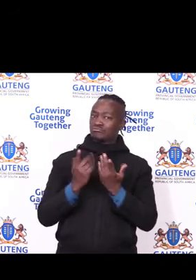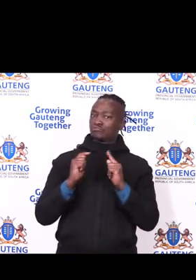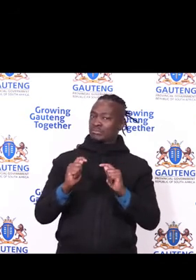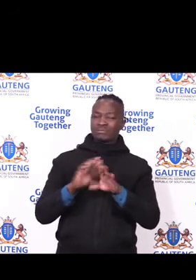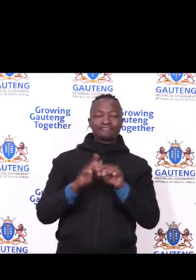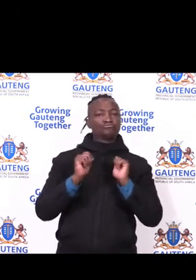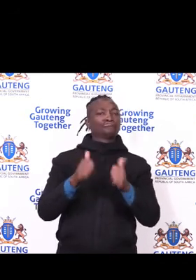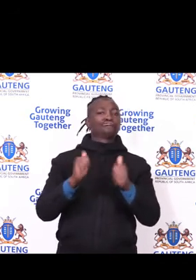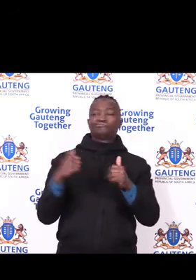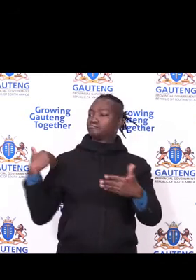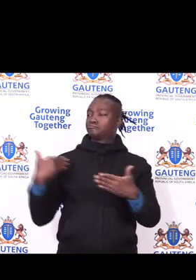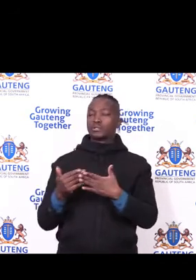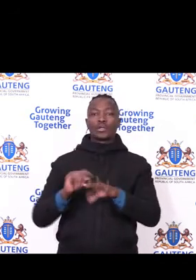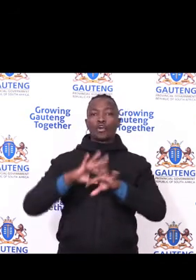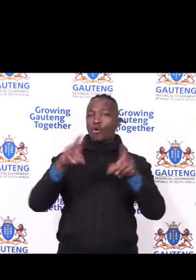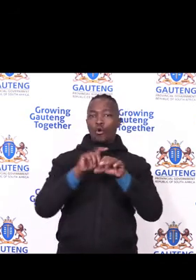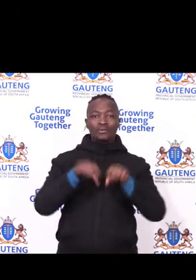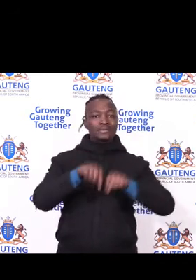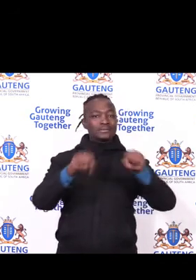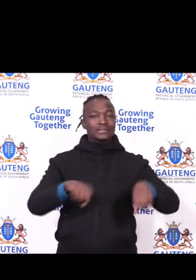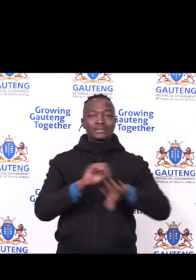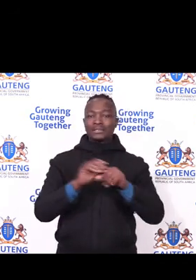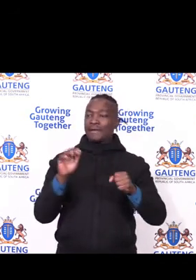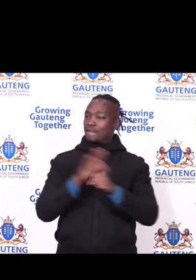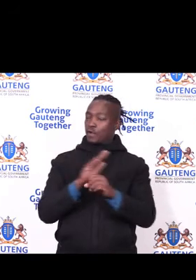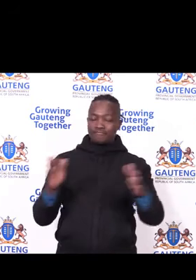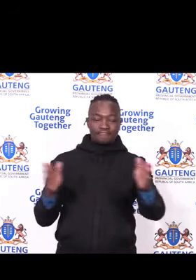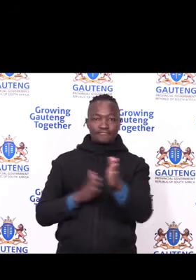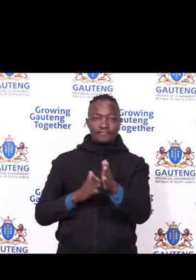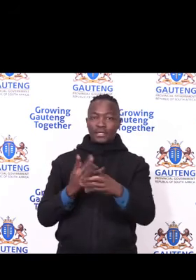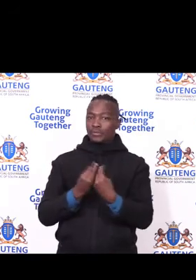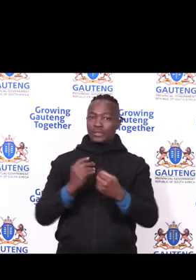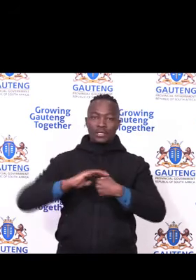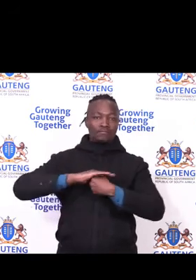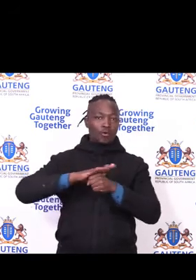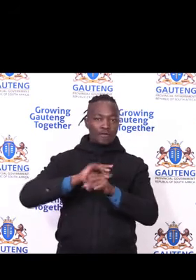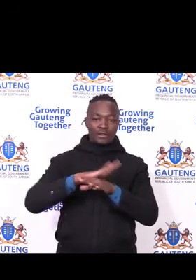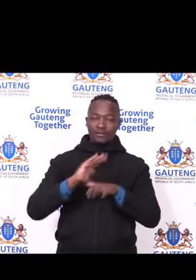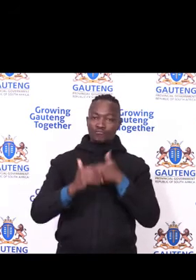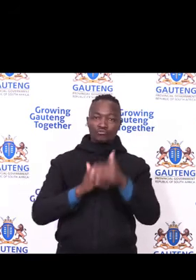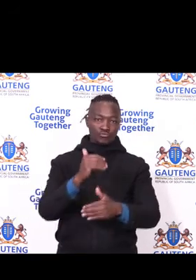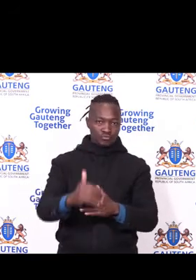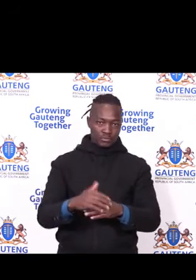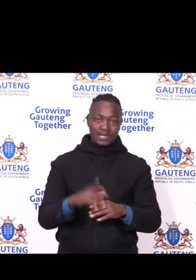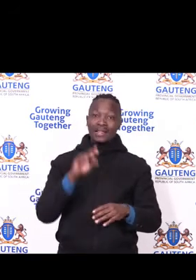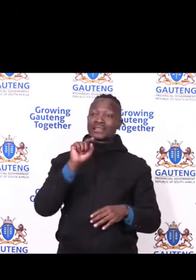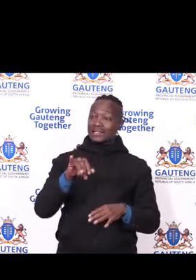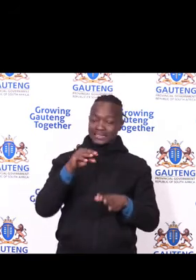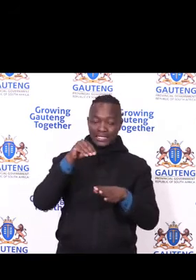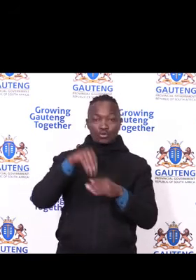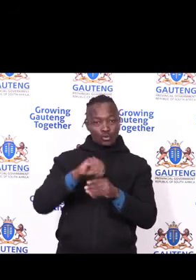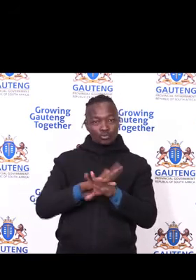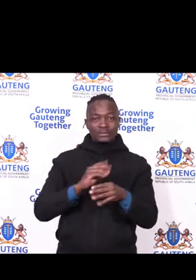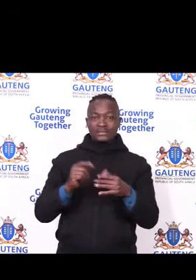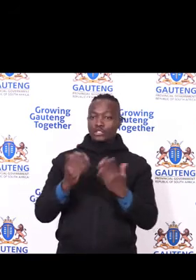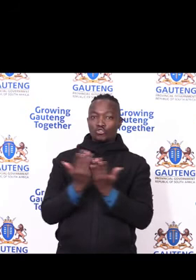all our scholar transport system, they are fully compliant with the COVID-19 protocols. This includes our school nutrition program as